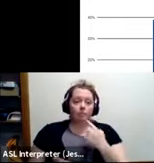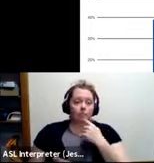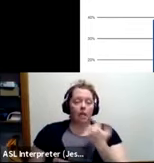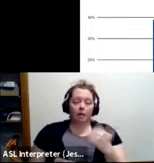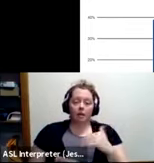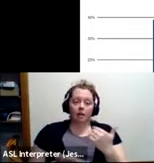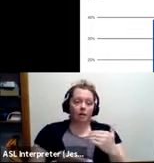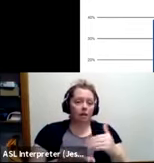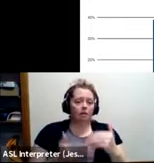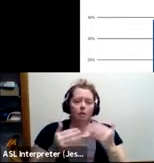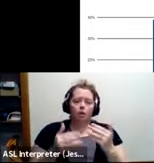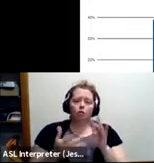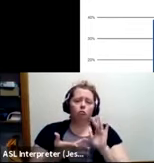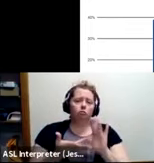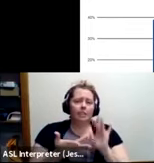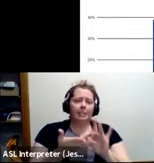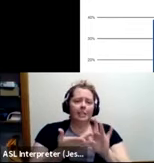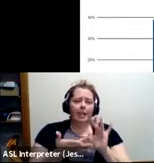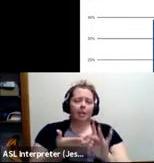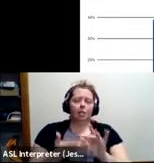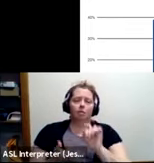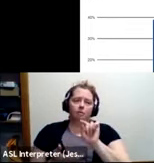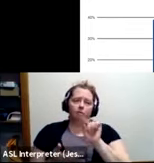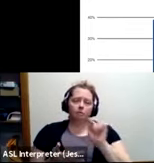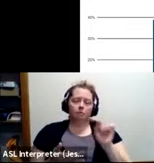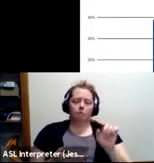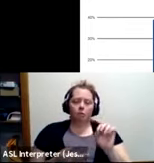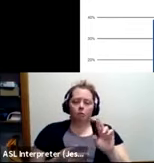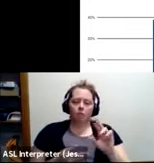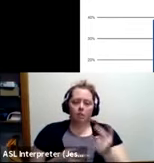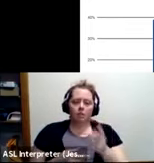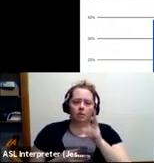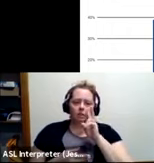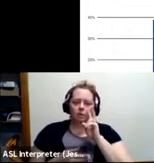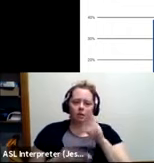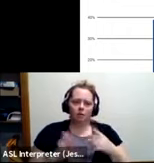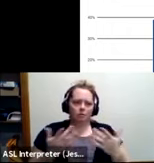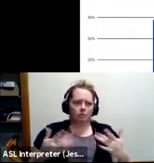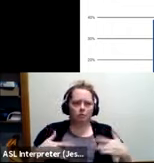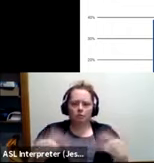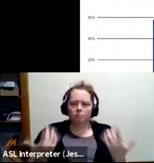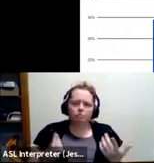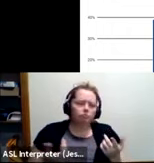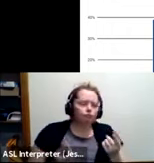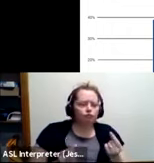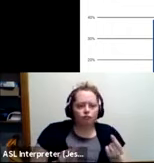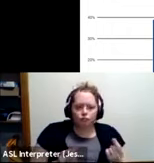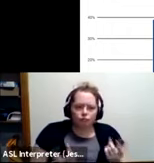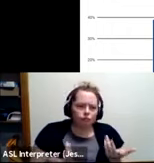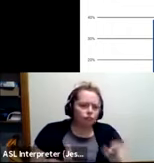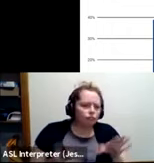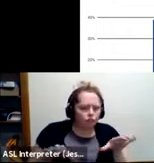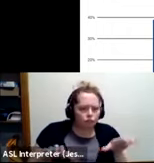out to these organizations, see what they're doing, see the work that they're doing, and